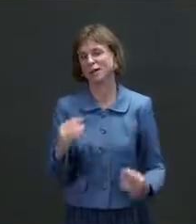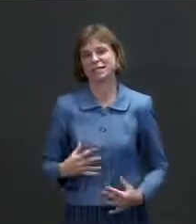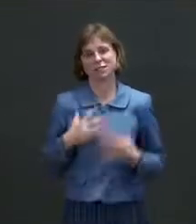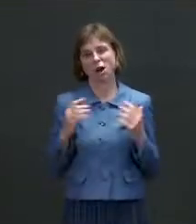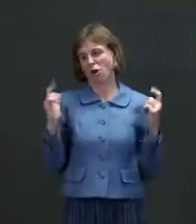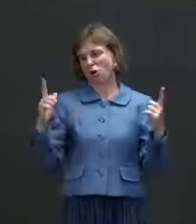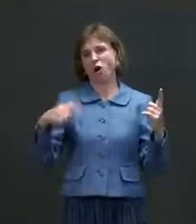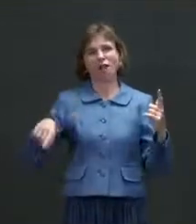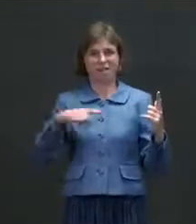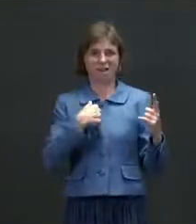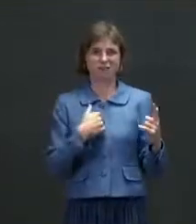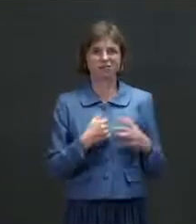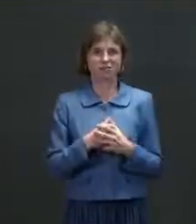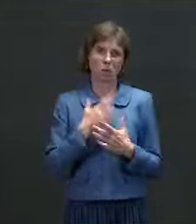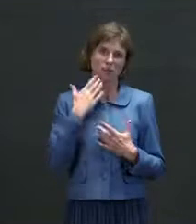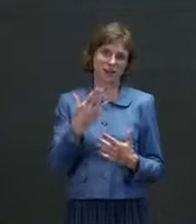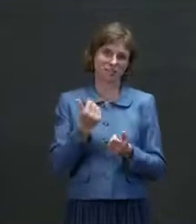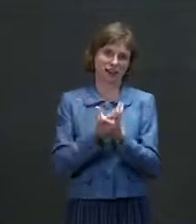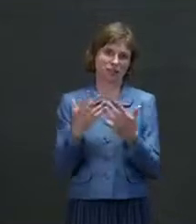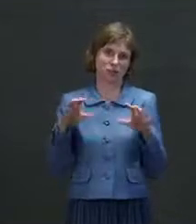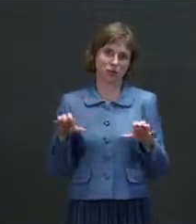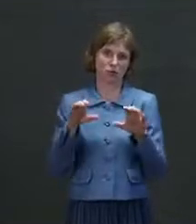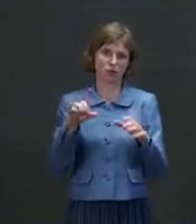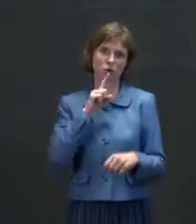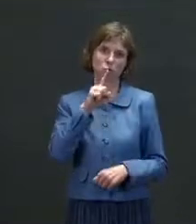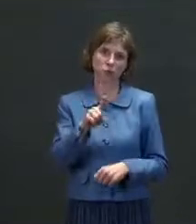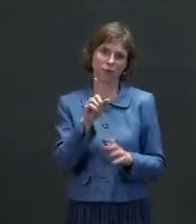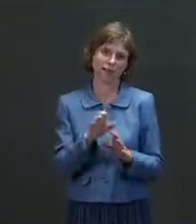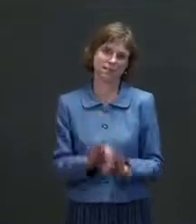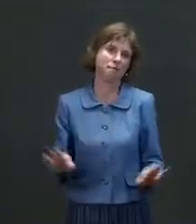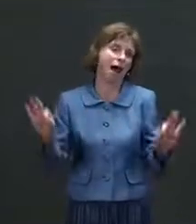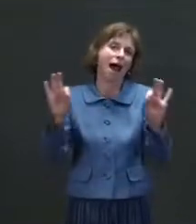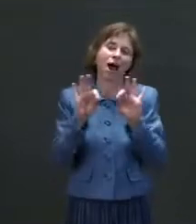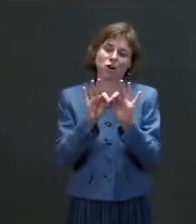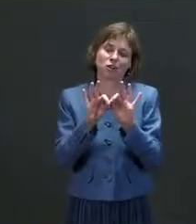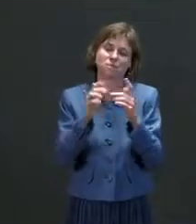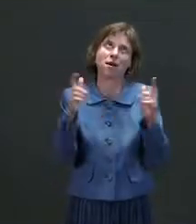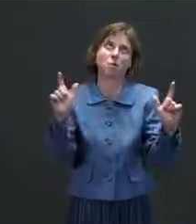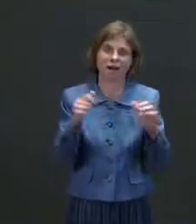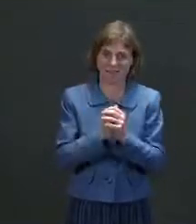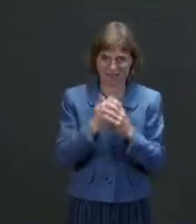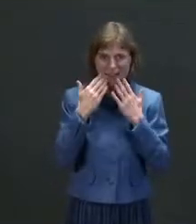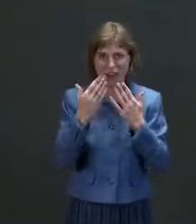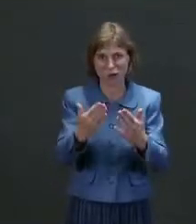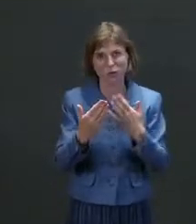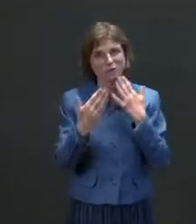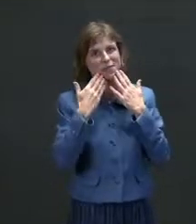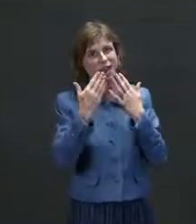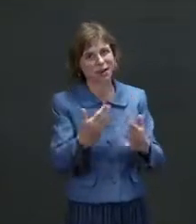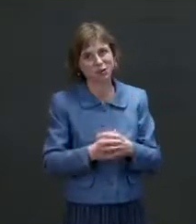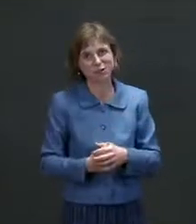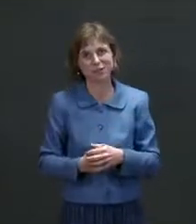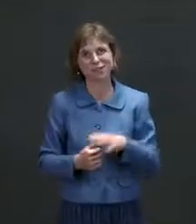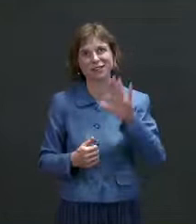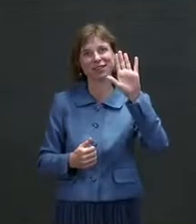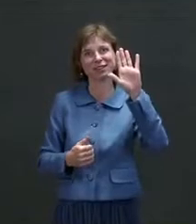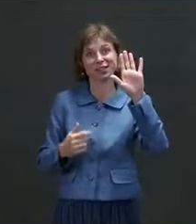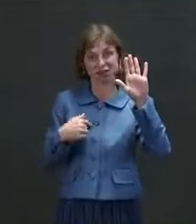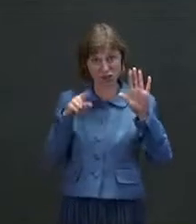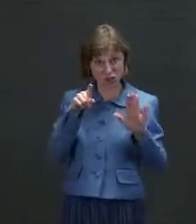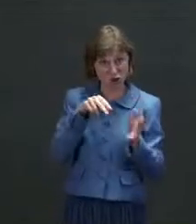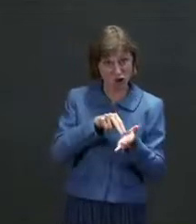us. So thank you for everything you are doing. It really does matter in such a big way. Thank you. Thank you. Are you a